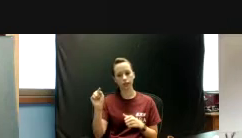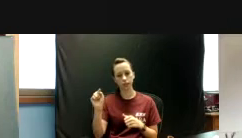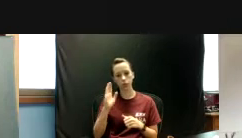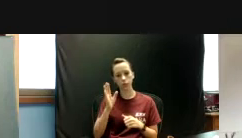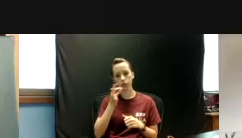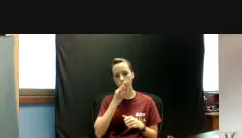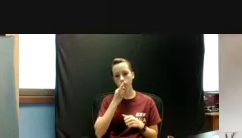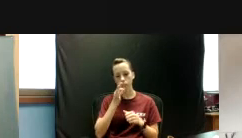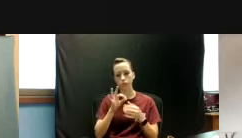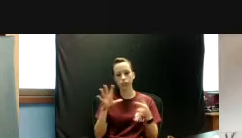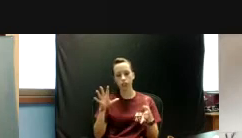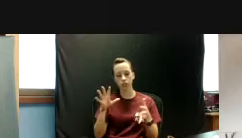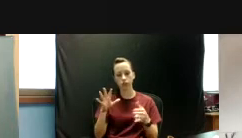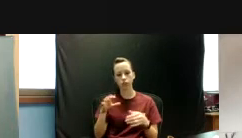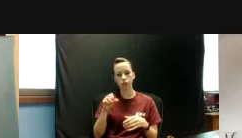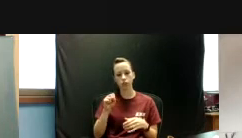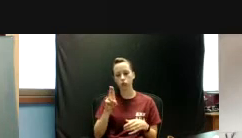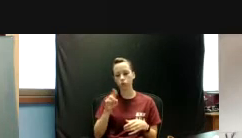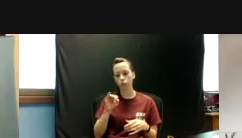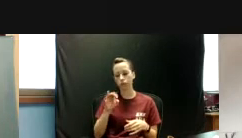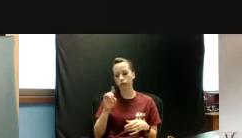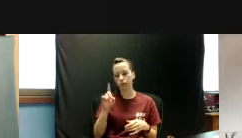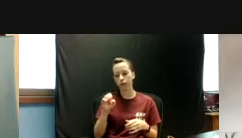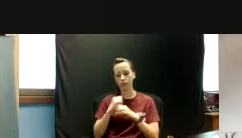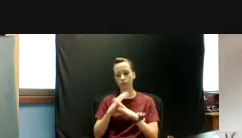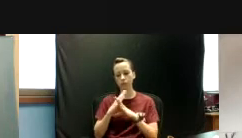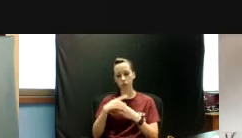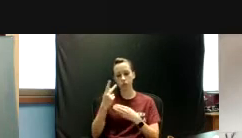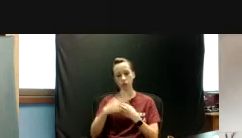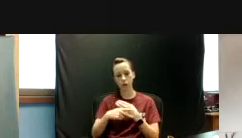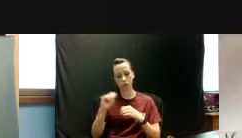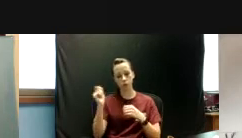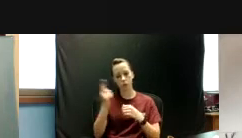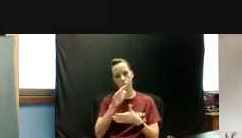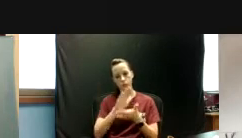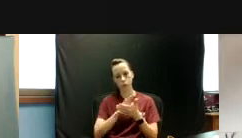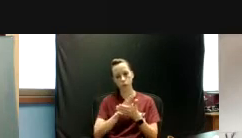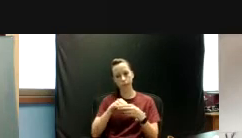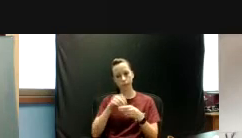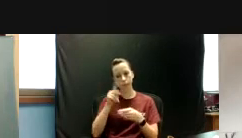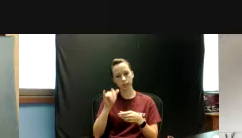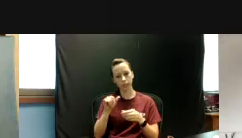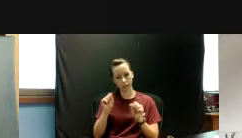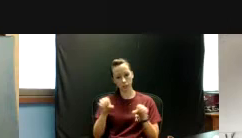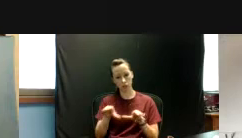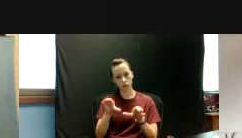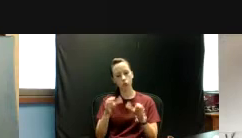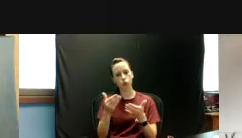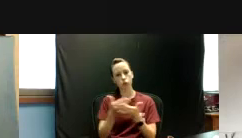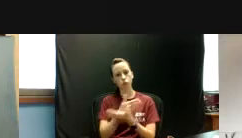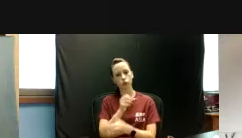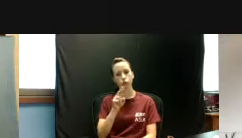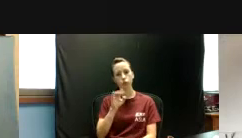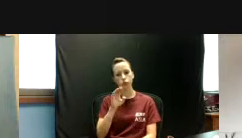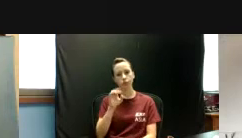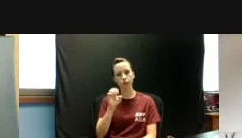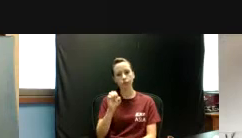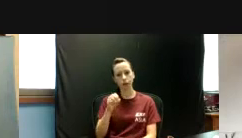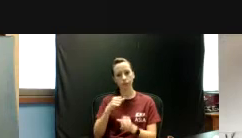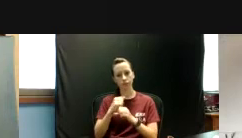prevention program. So all schools in Kentucky can do this new suicide prevention program. It's engaging. We have students